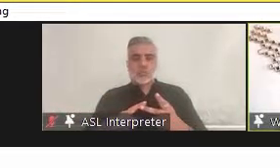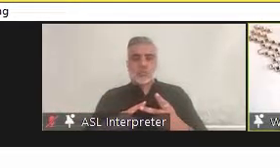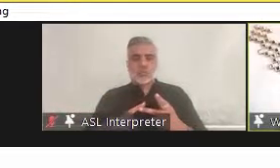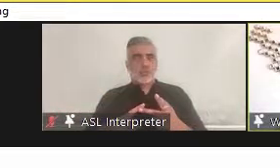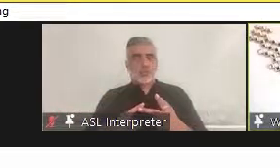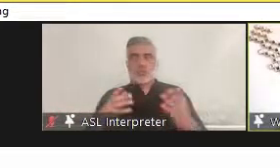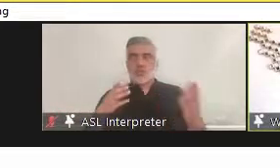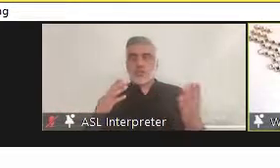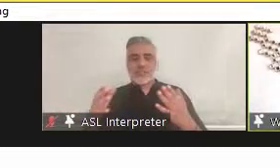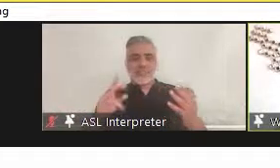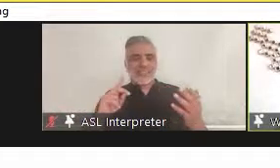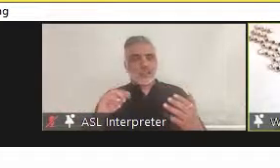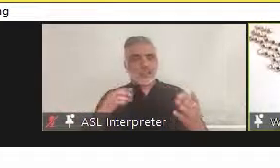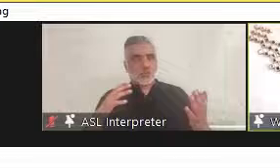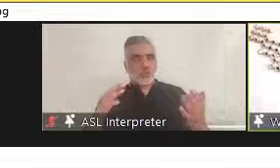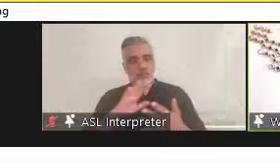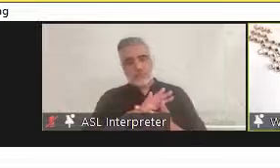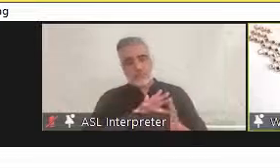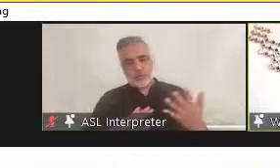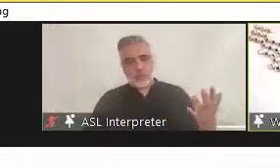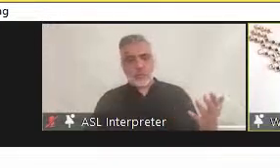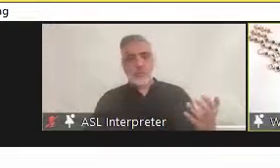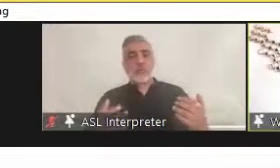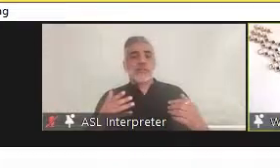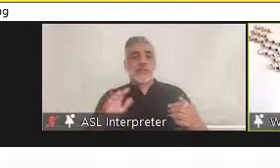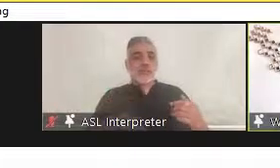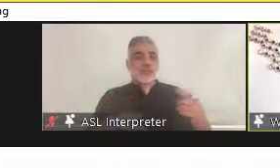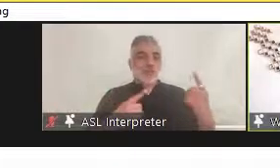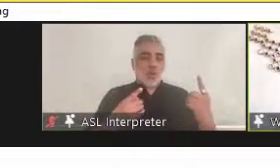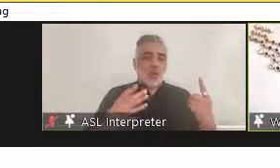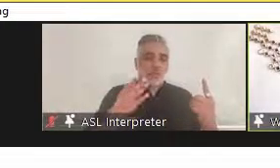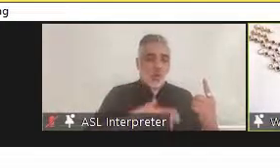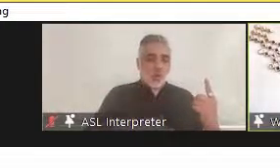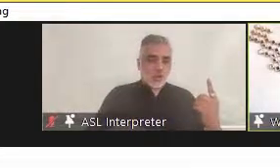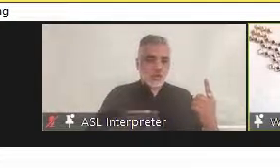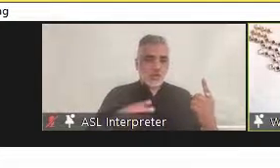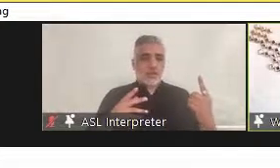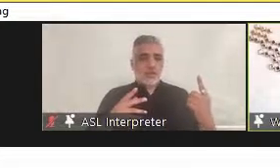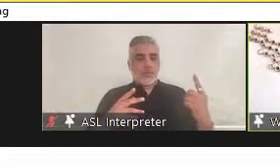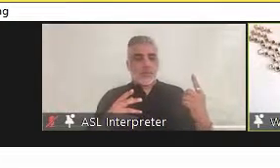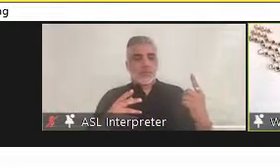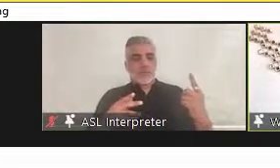services, digital services, etc., etc. So that's really one key pillar.